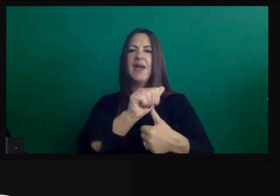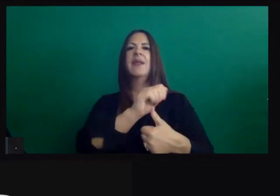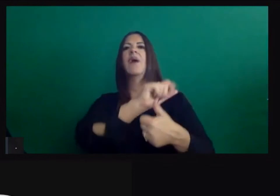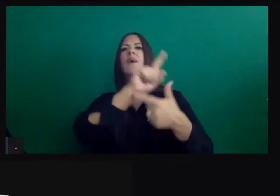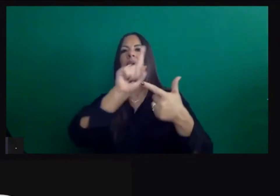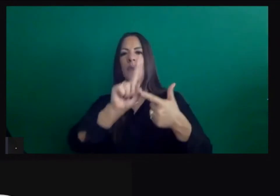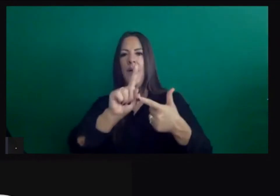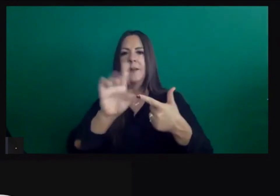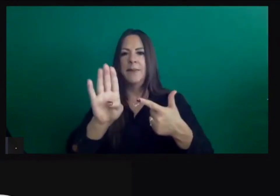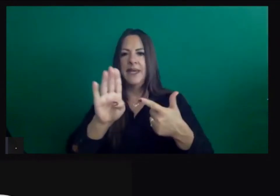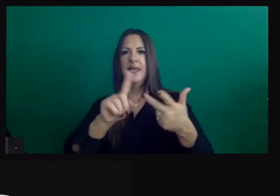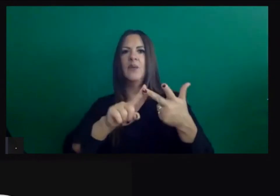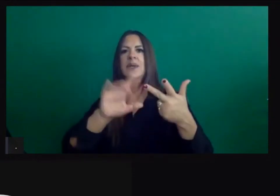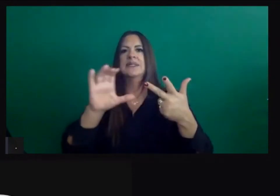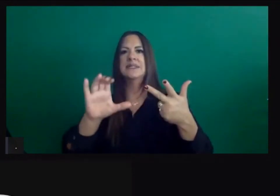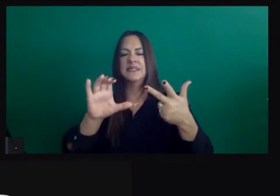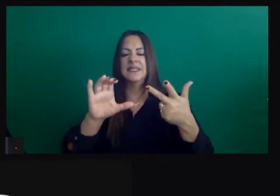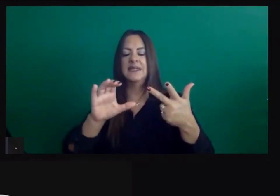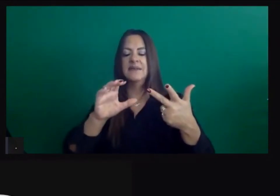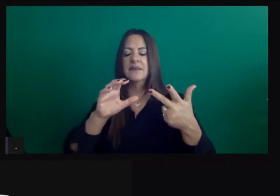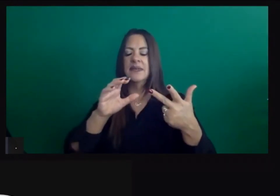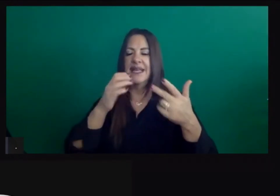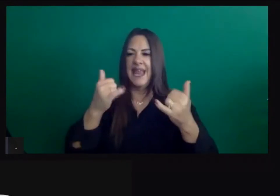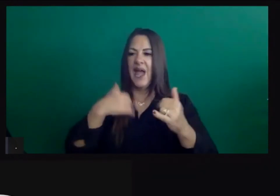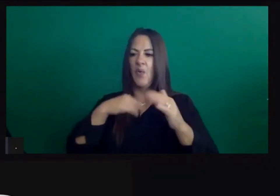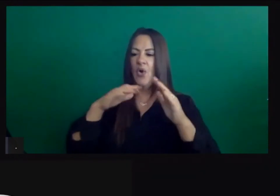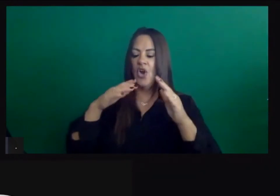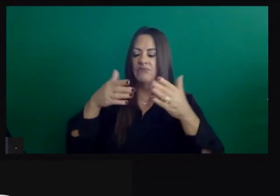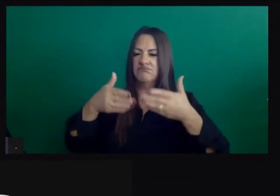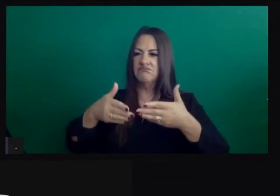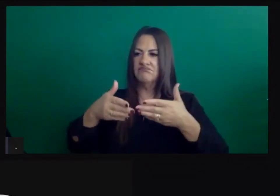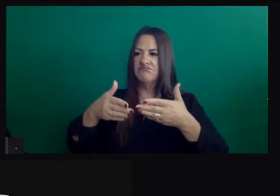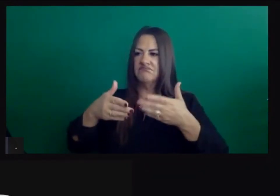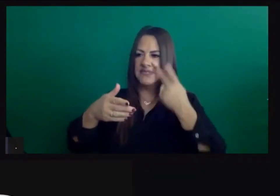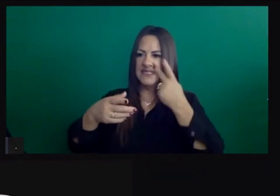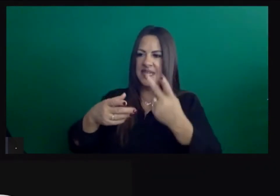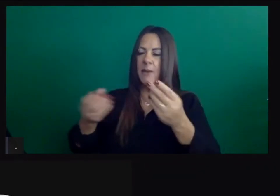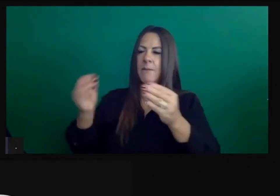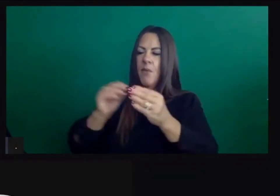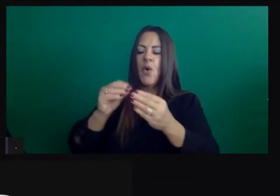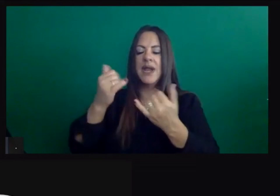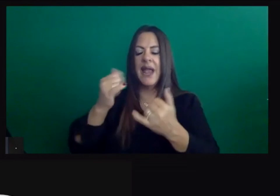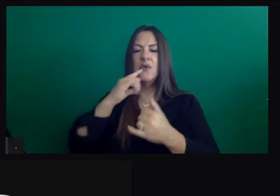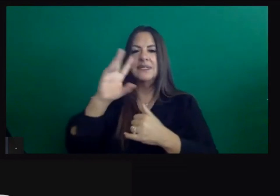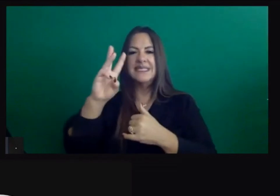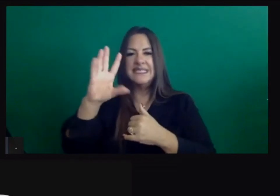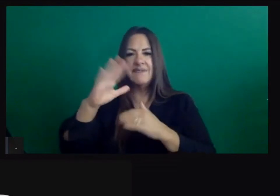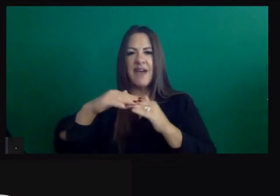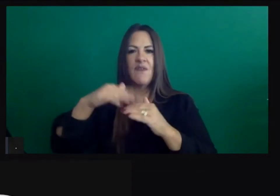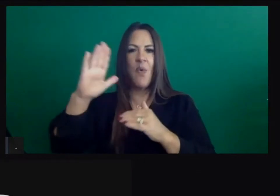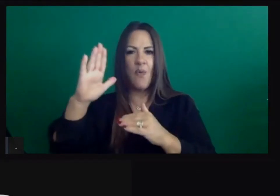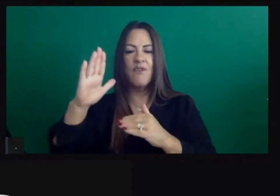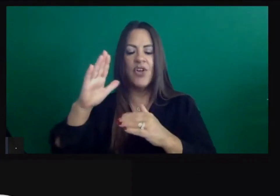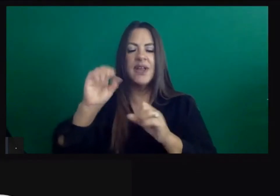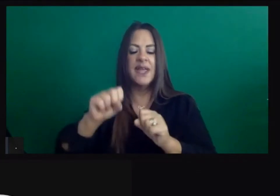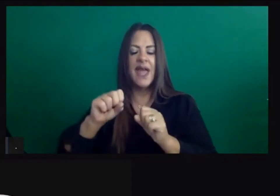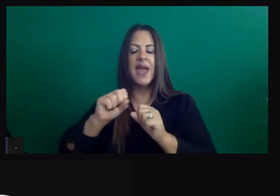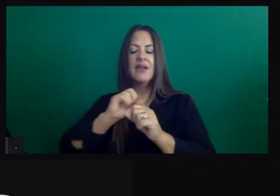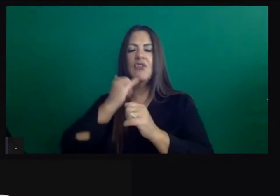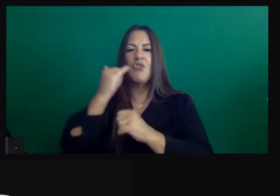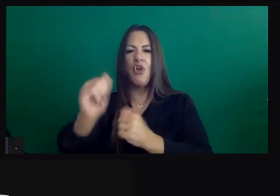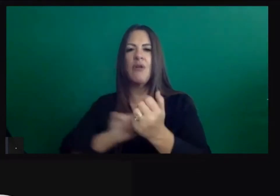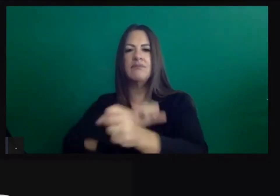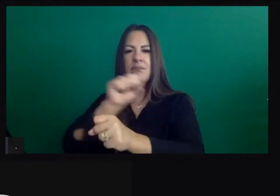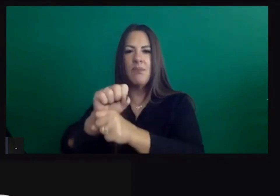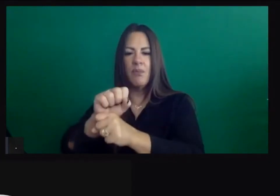to 65 and older individuals across the state, and others who are wondering when they'd be vaccinated. I think this